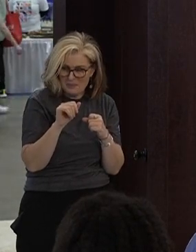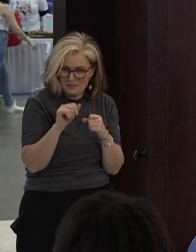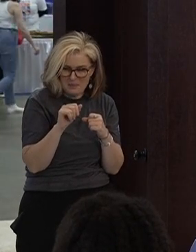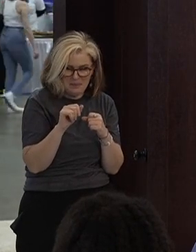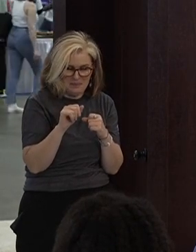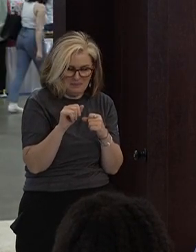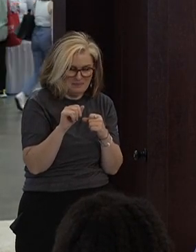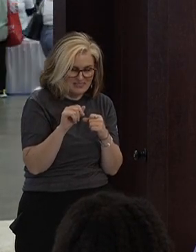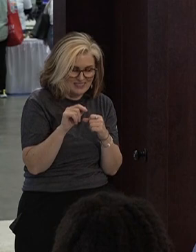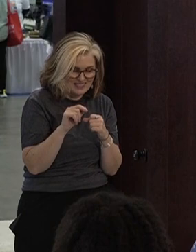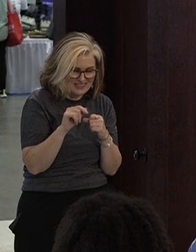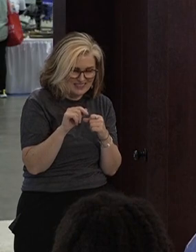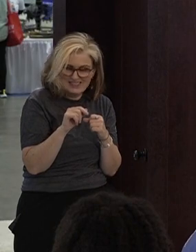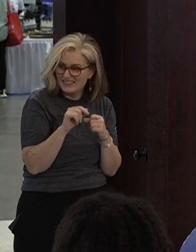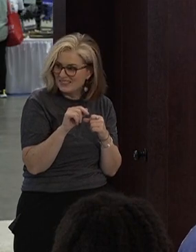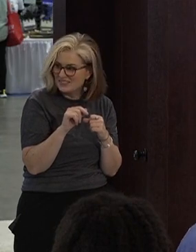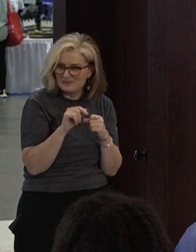or?